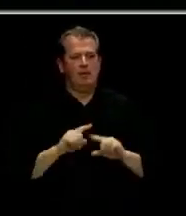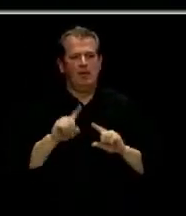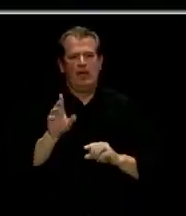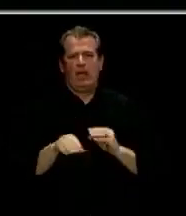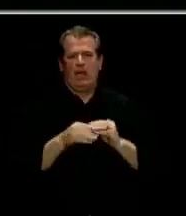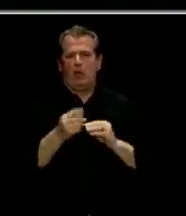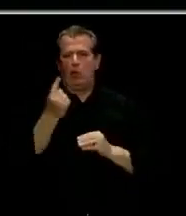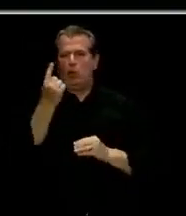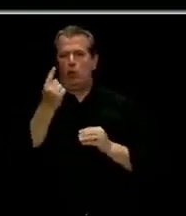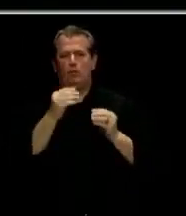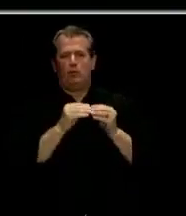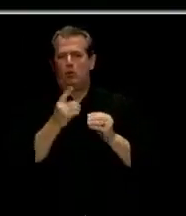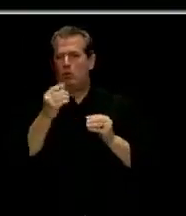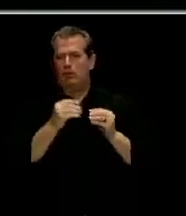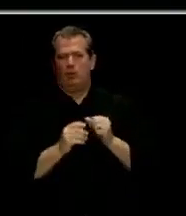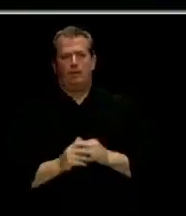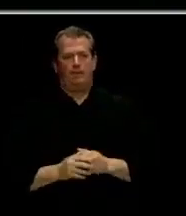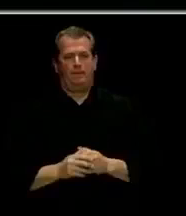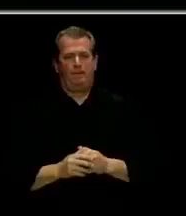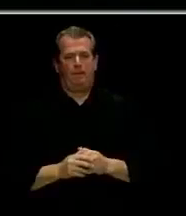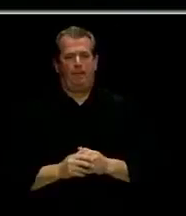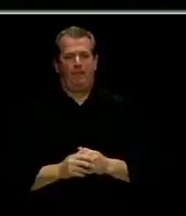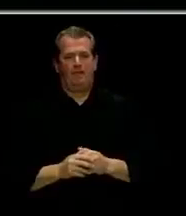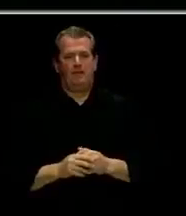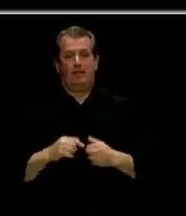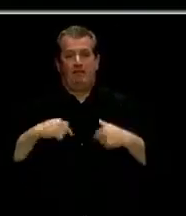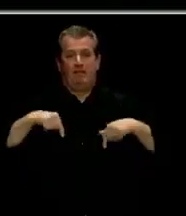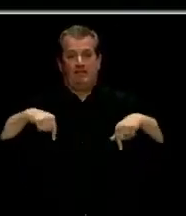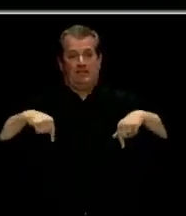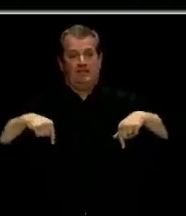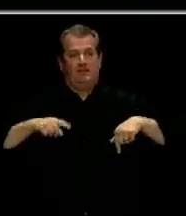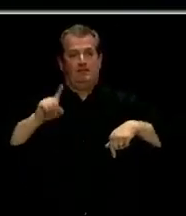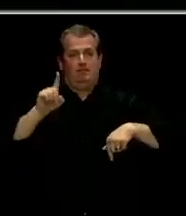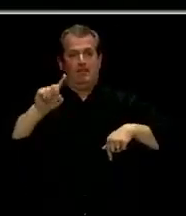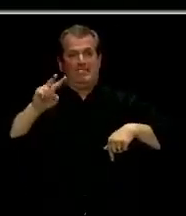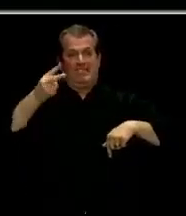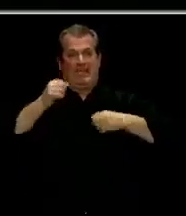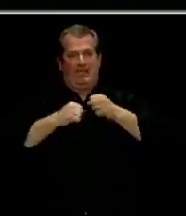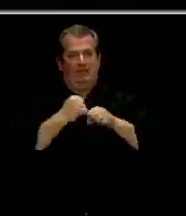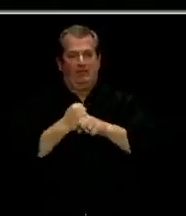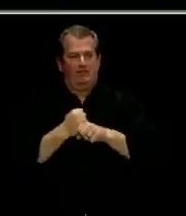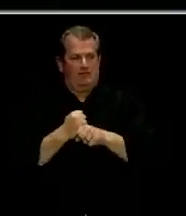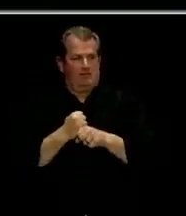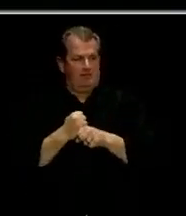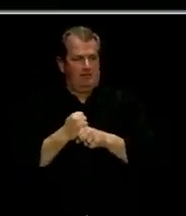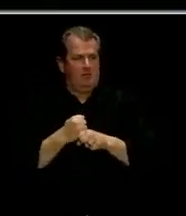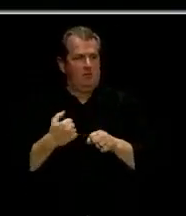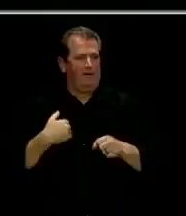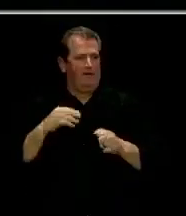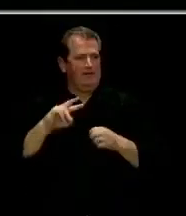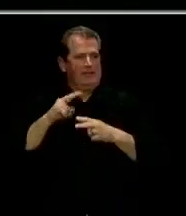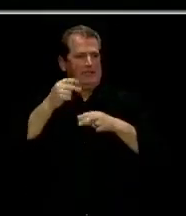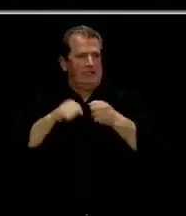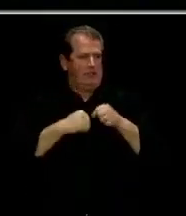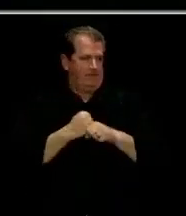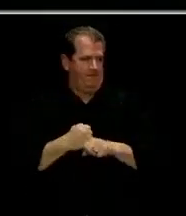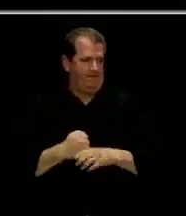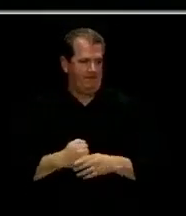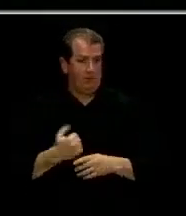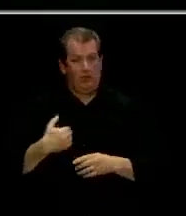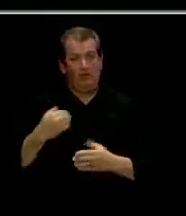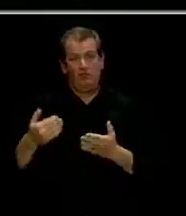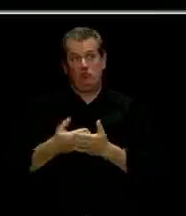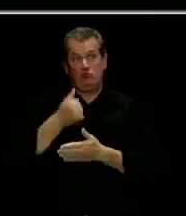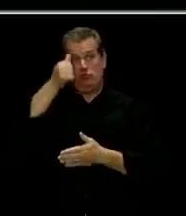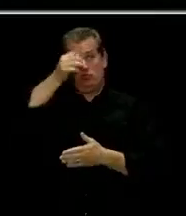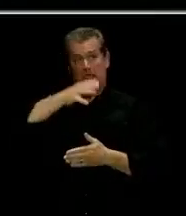one other thing, which is that, so this is my second year. So we have the new guys, and we have been here